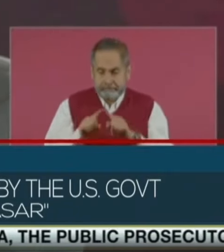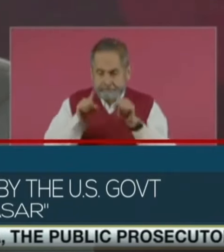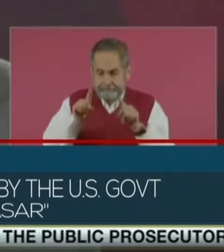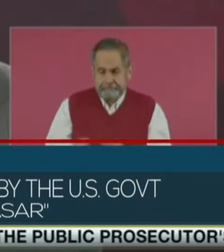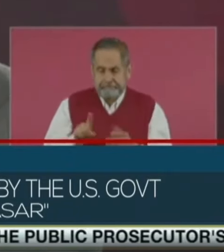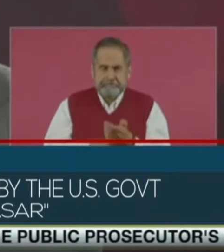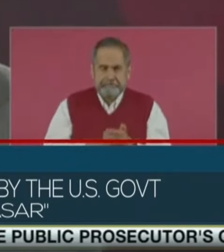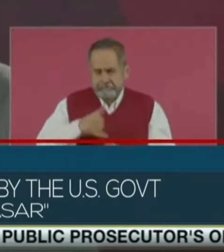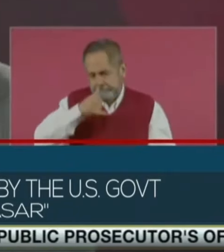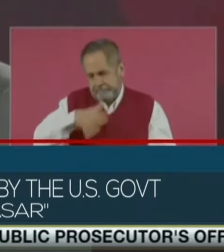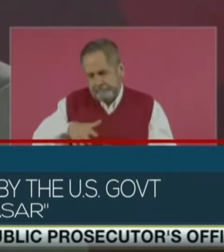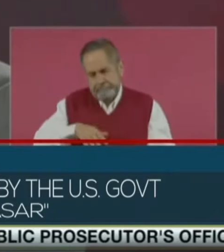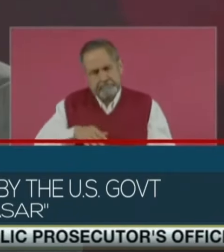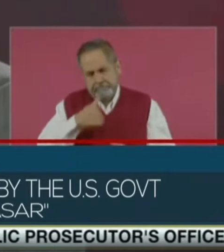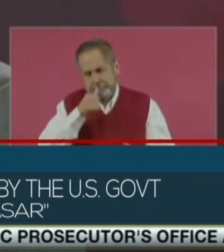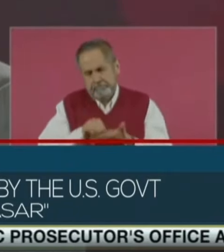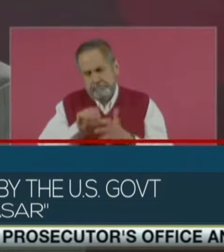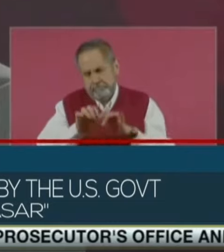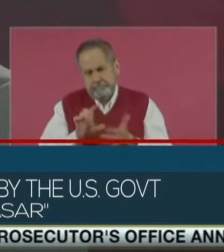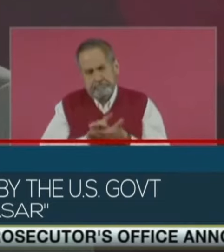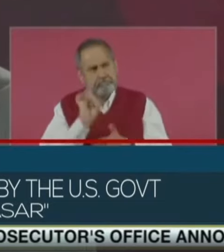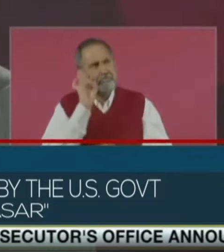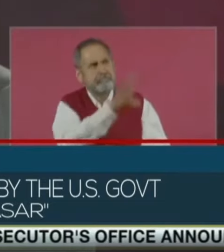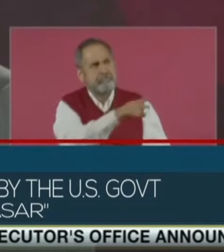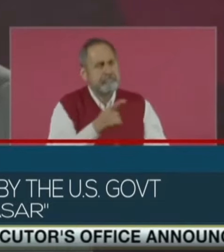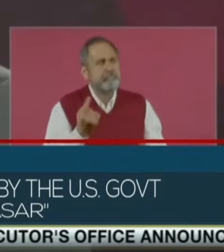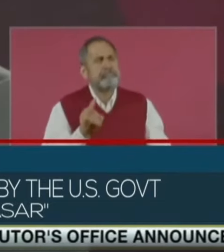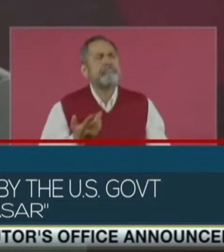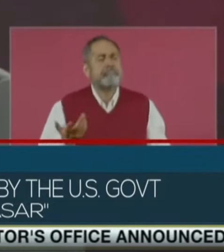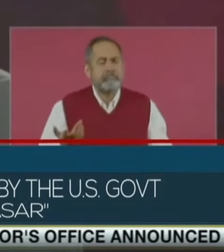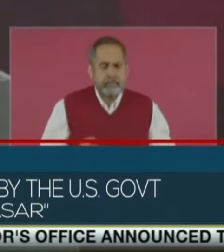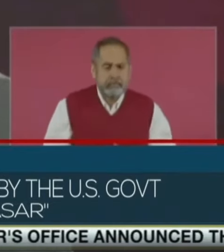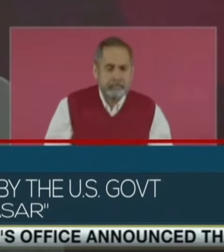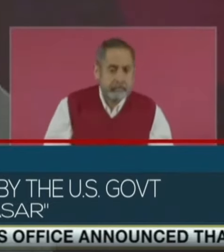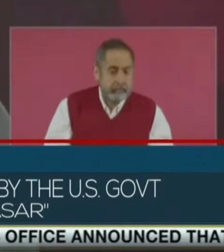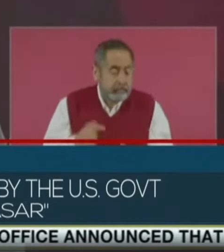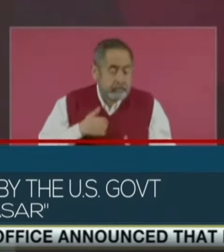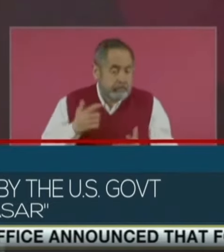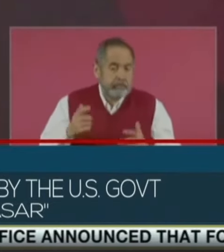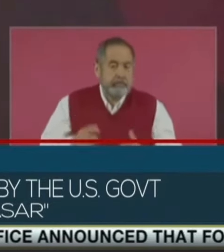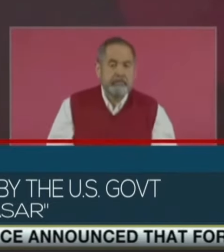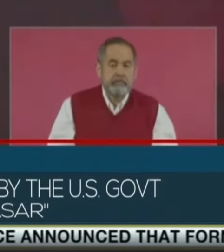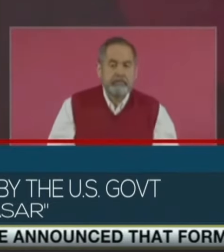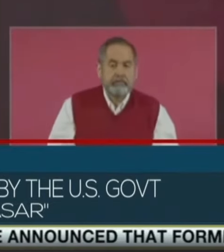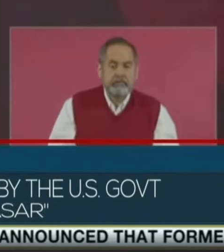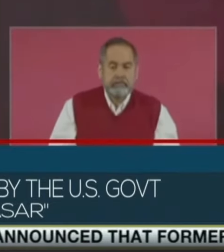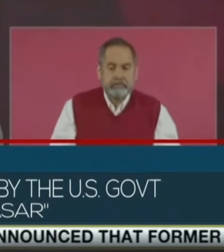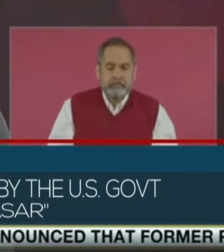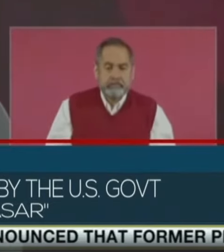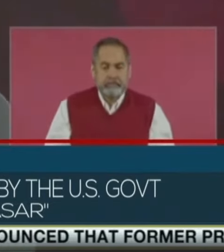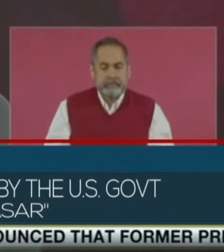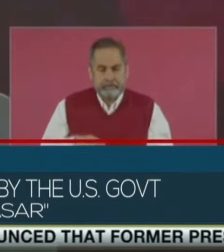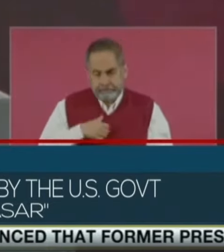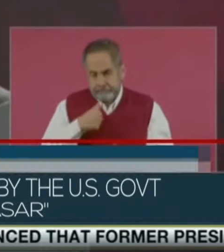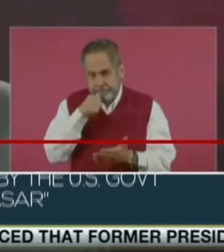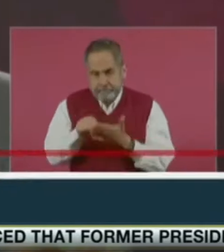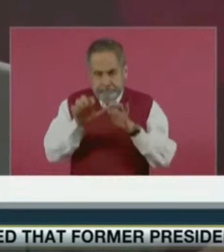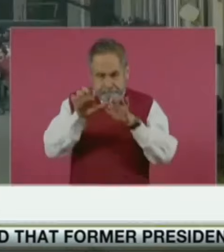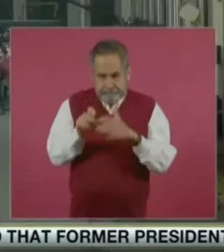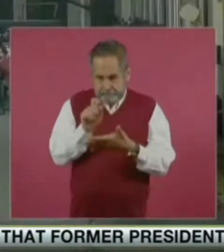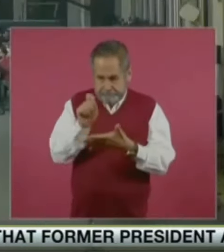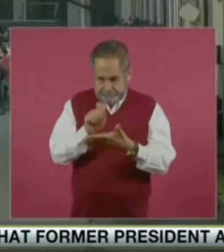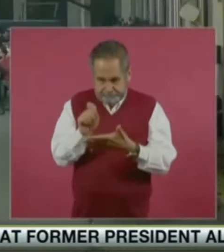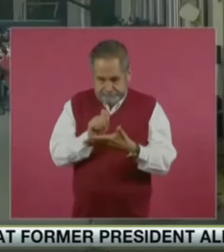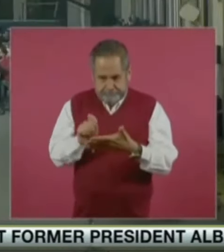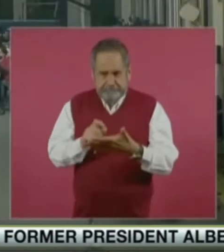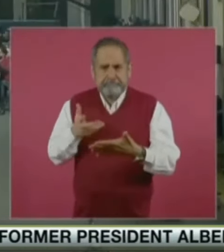A note of protest, and I already have the draft of the letter, but yesterday I had a lot of work and I am going to send it to them, and I want to make sure